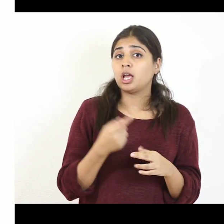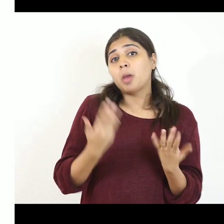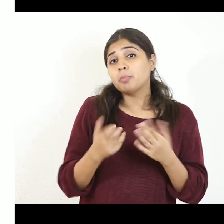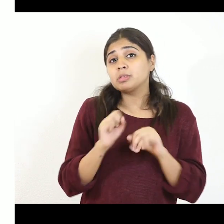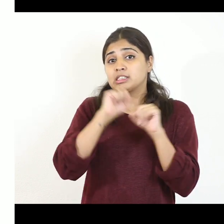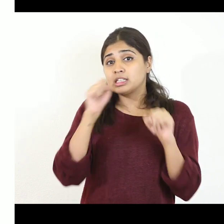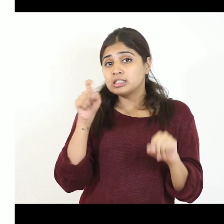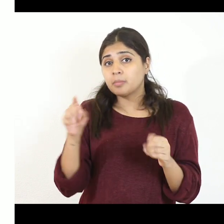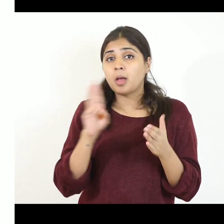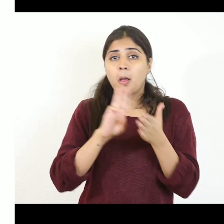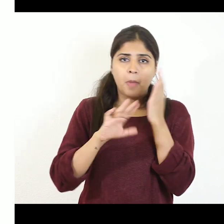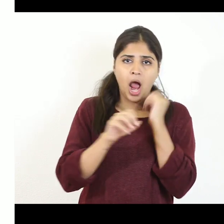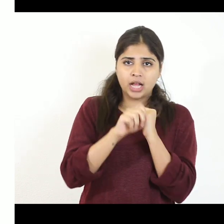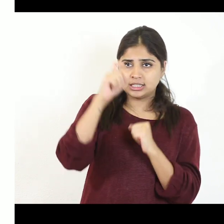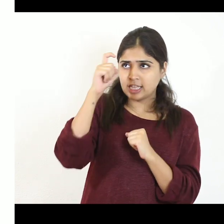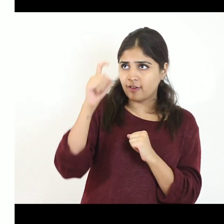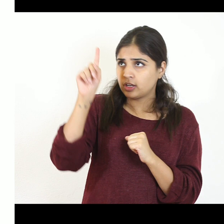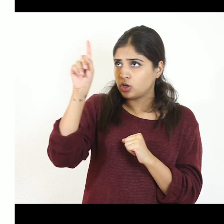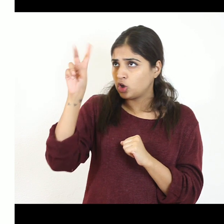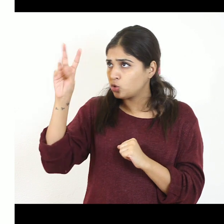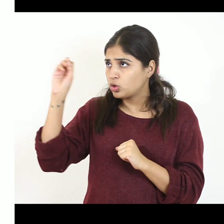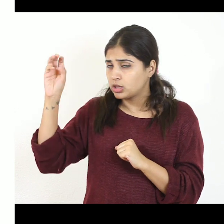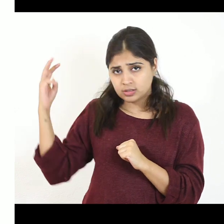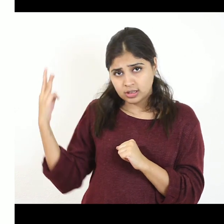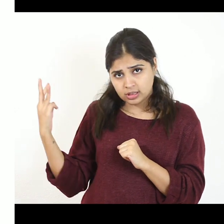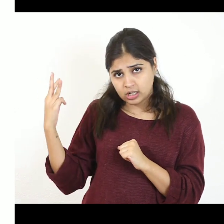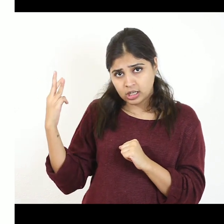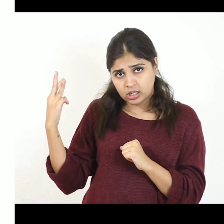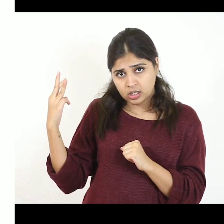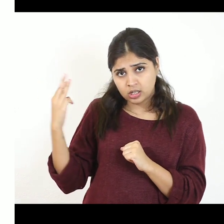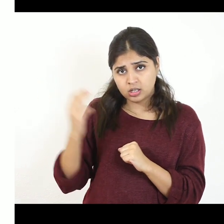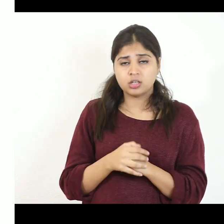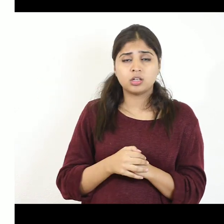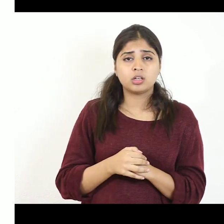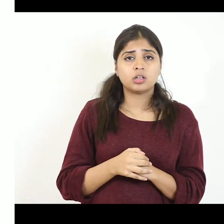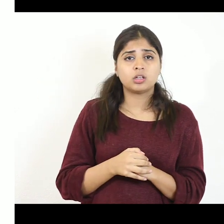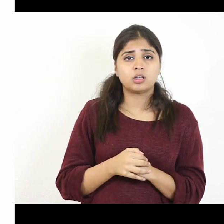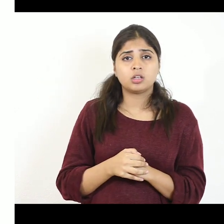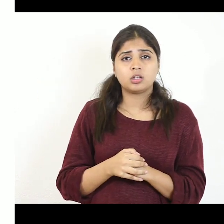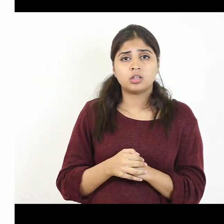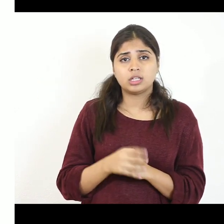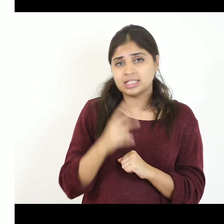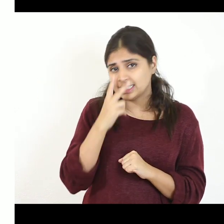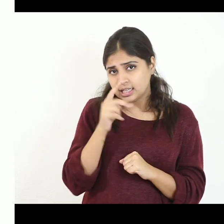you might enter March 7, 2003 as.